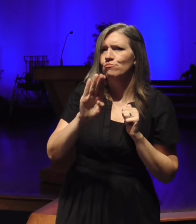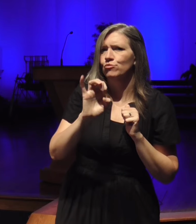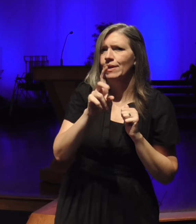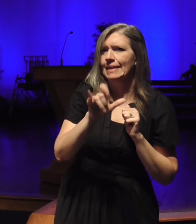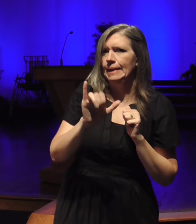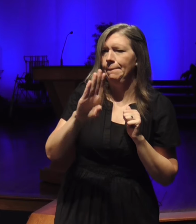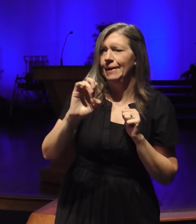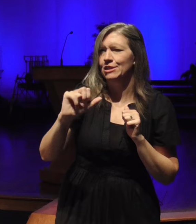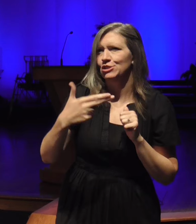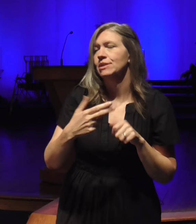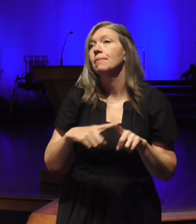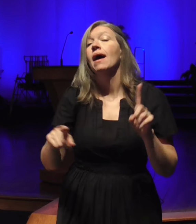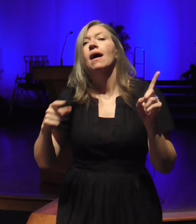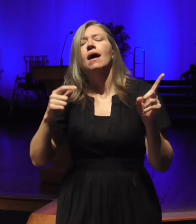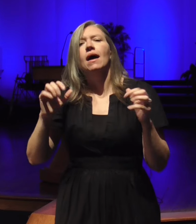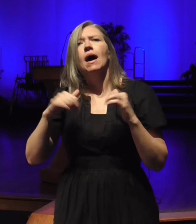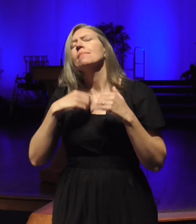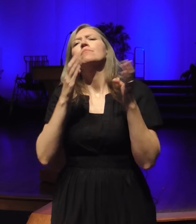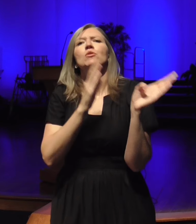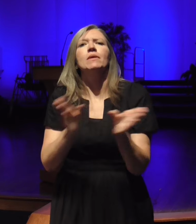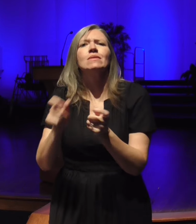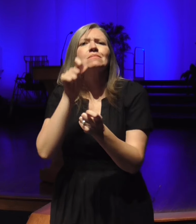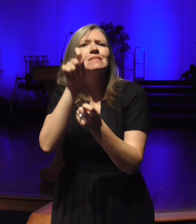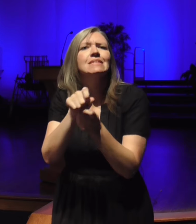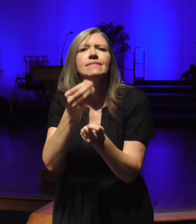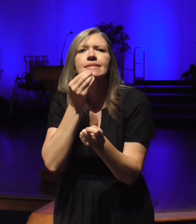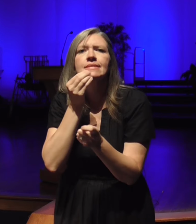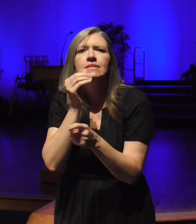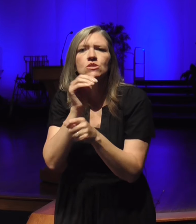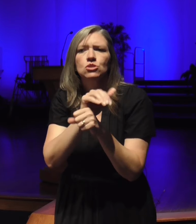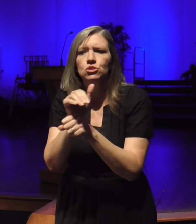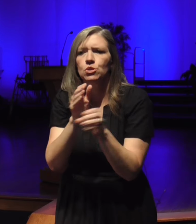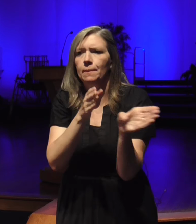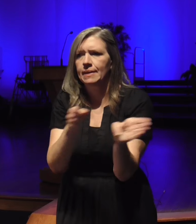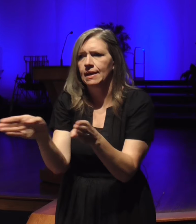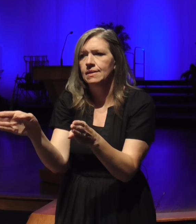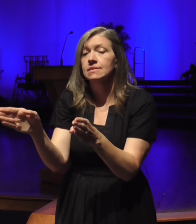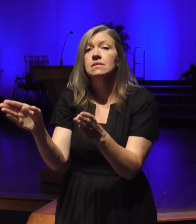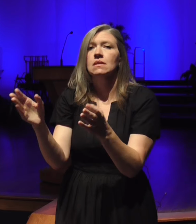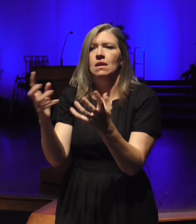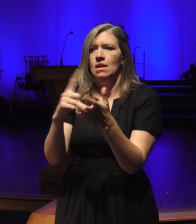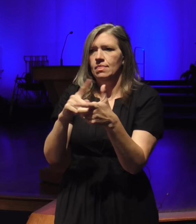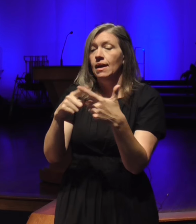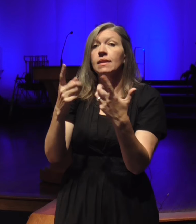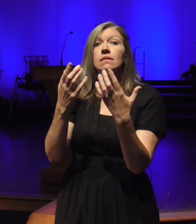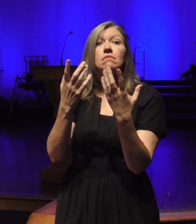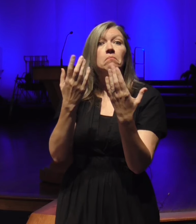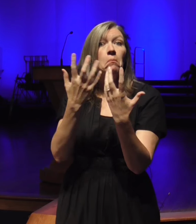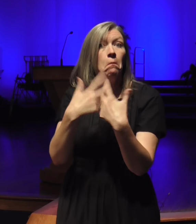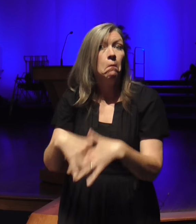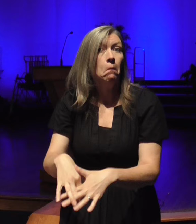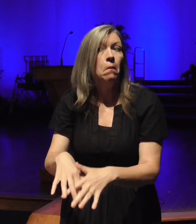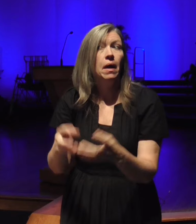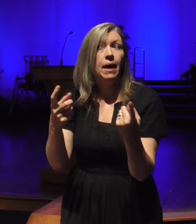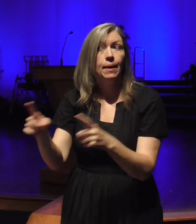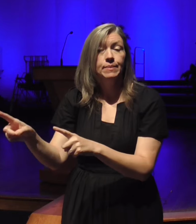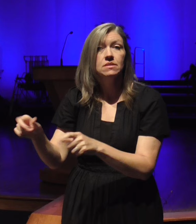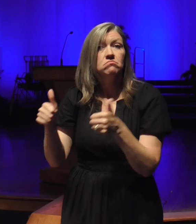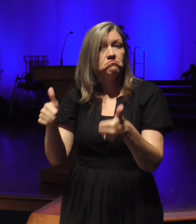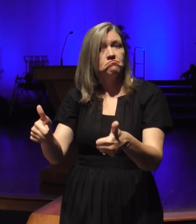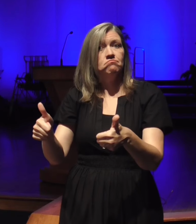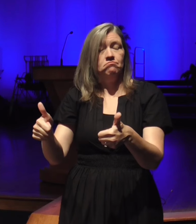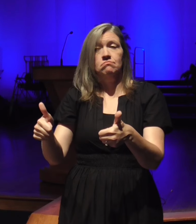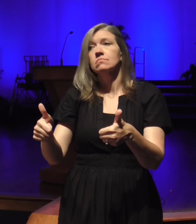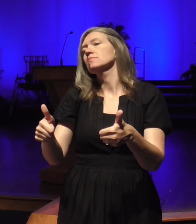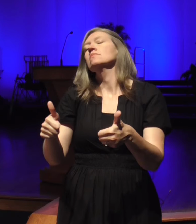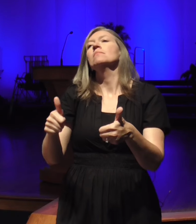Brady Bunch reference in there. And it's going to happen this way. It's where we are planning and preparing it just the specific way to happen. And sometimes when it